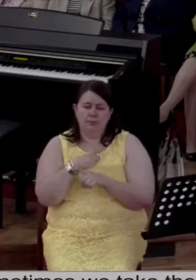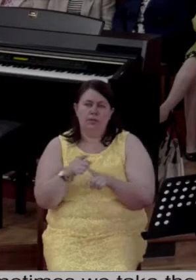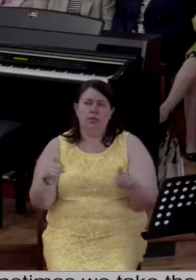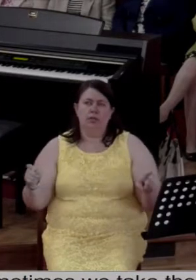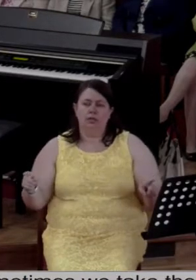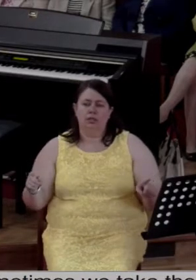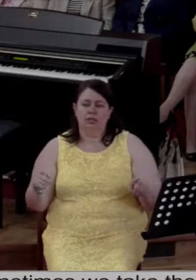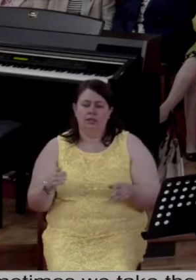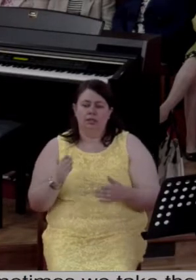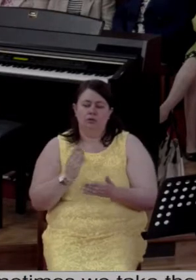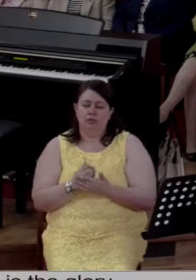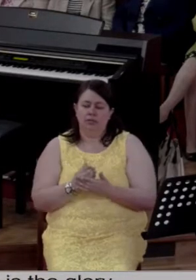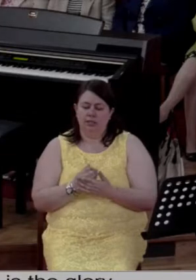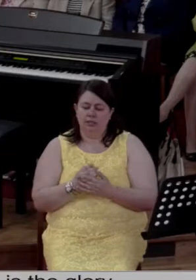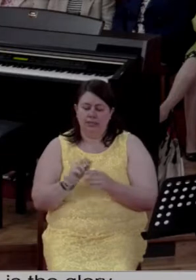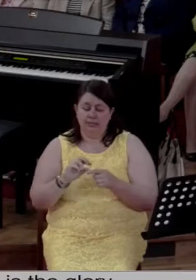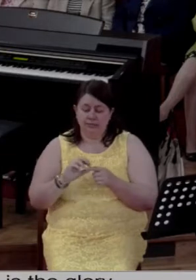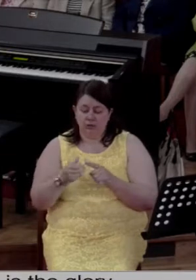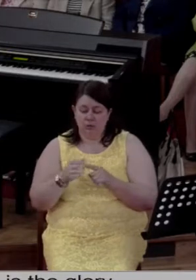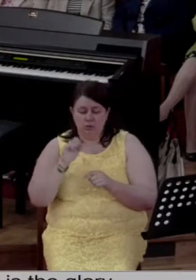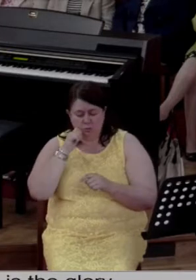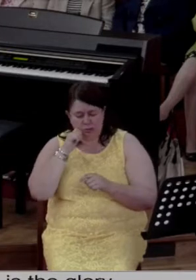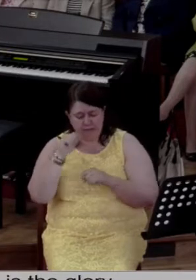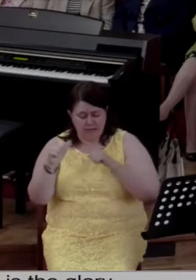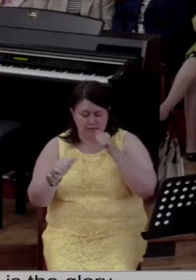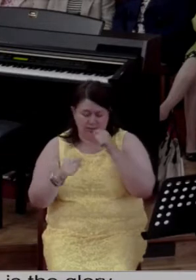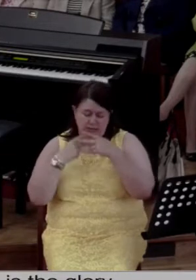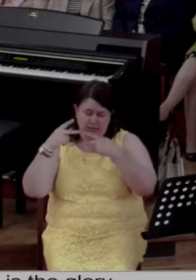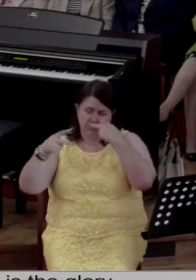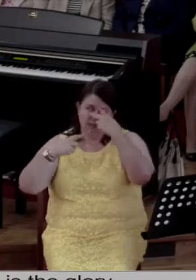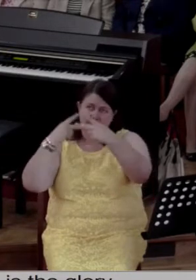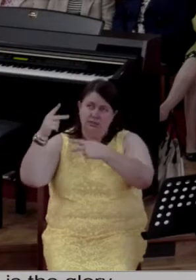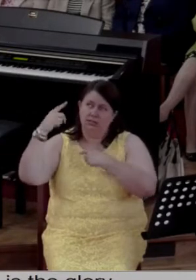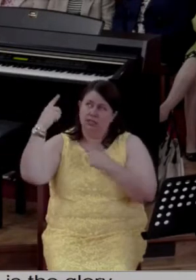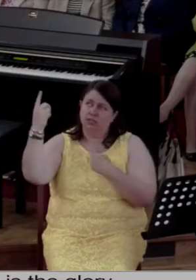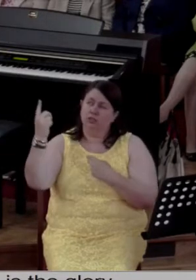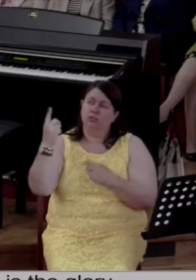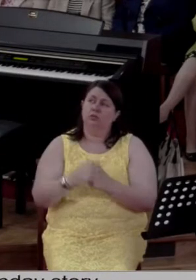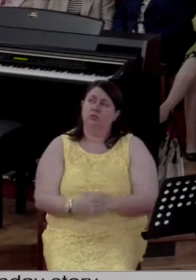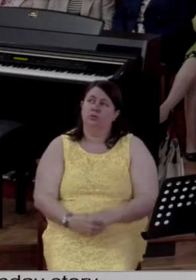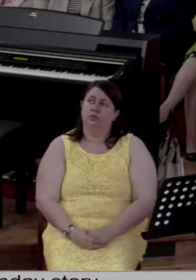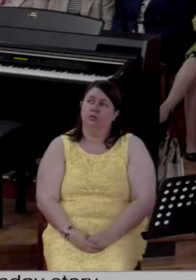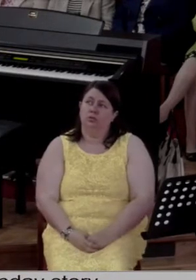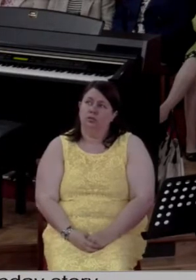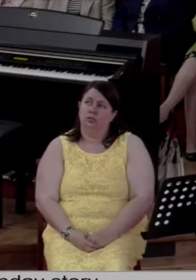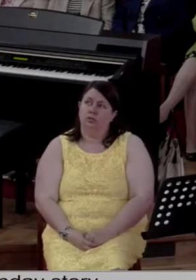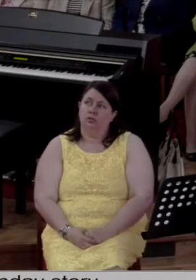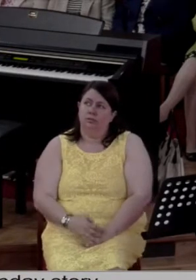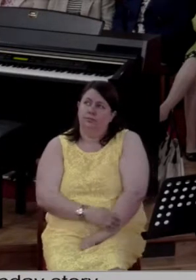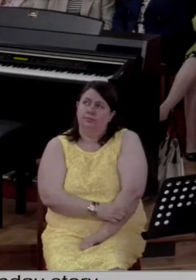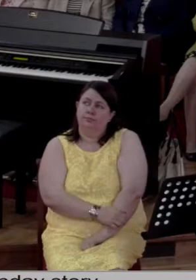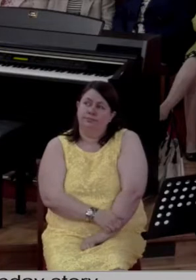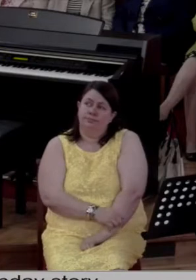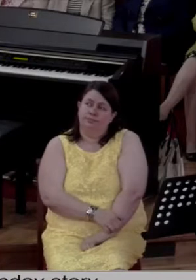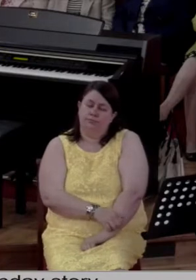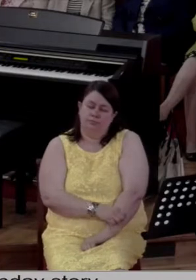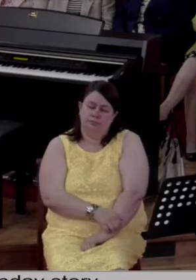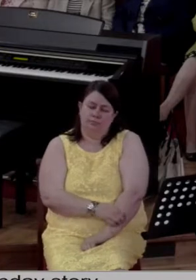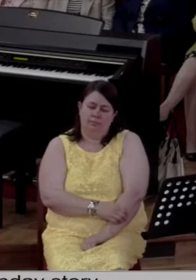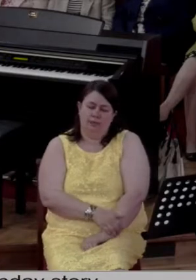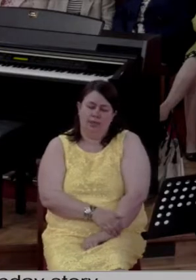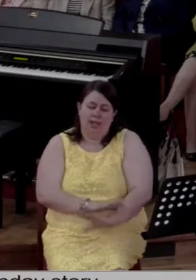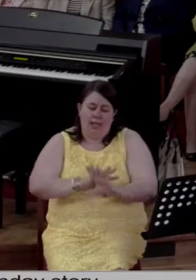very stones would sing to God." The very stones would sing. Everything in